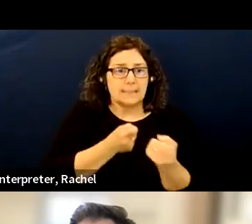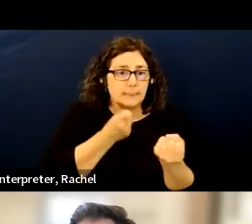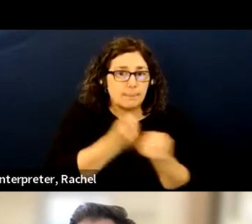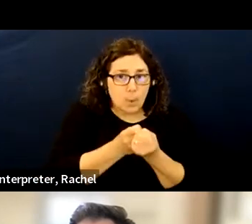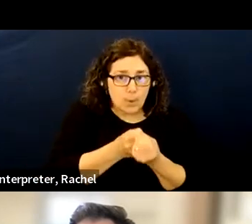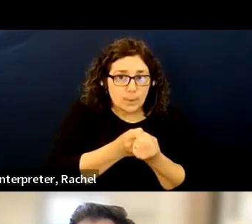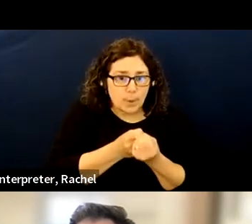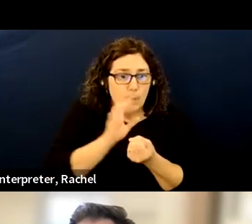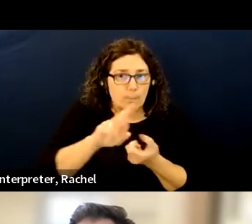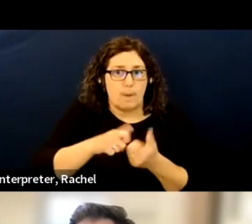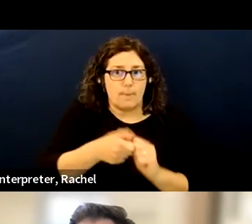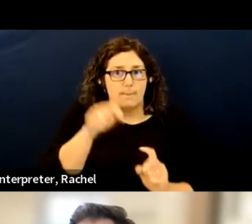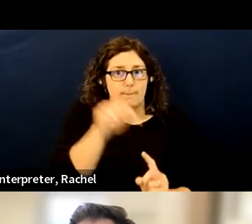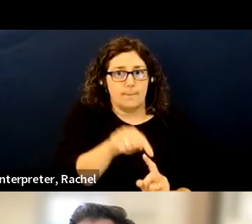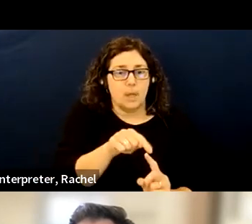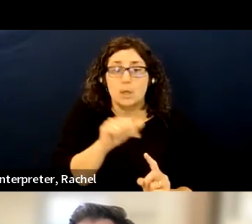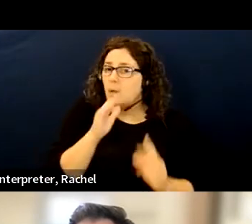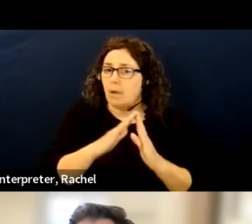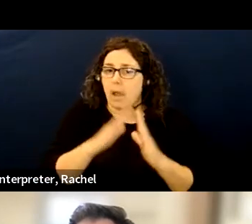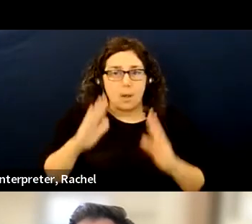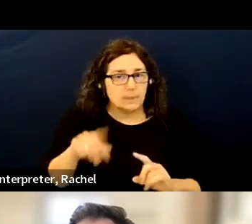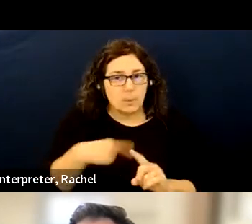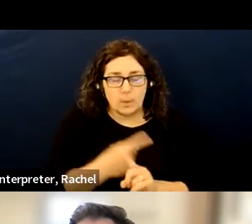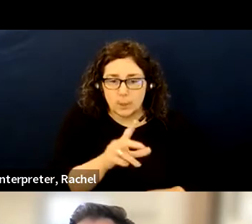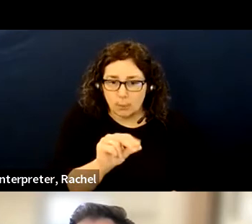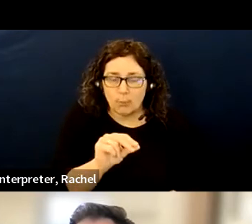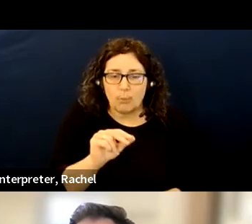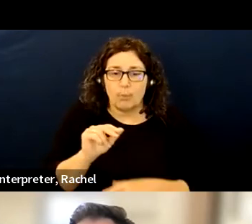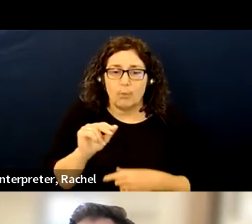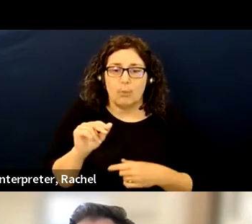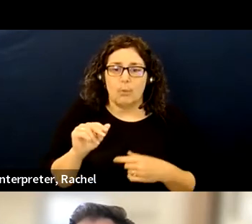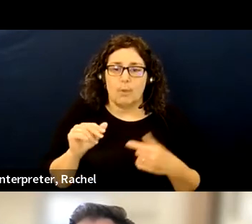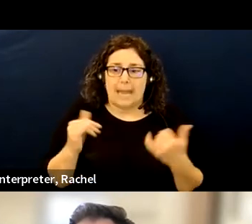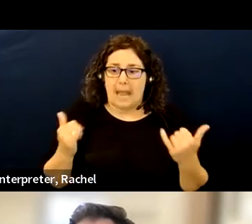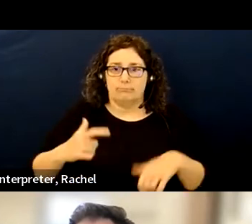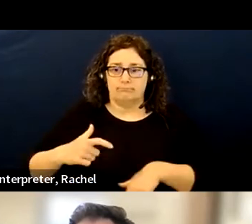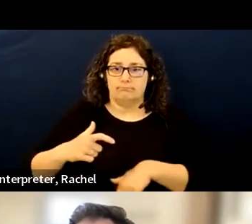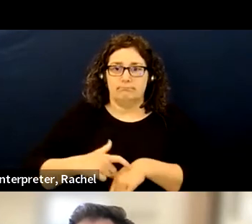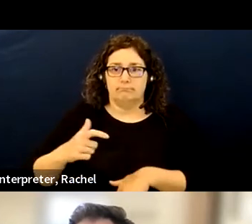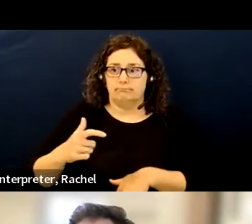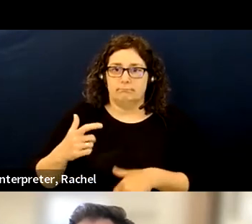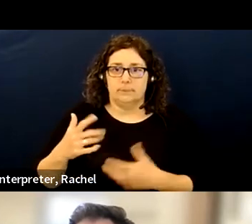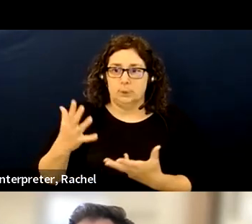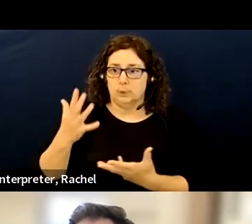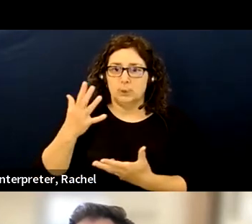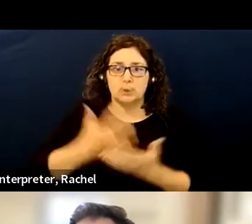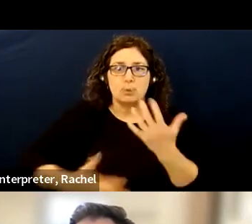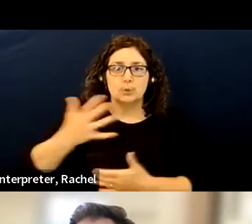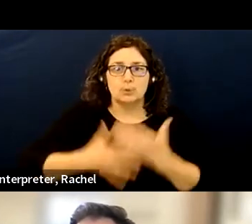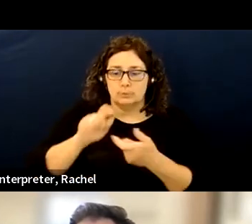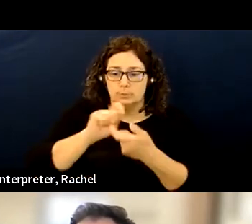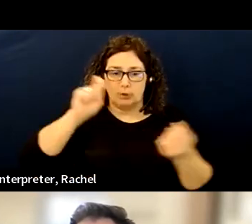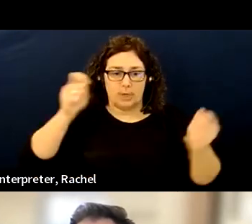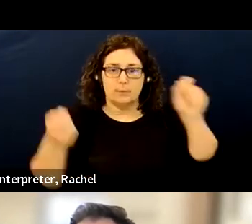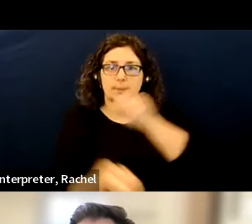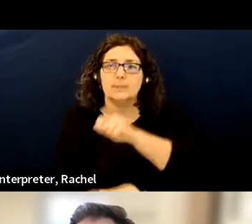bigger issues. So it's not just about housing. It's, you know, we're in this time of social transformation.